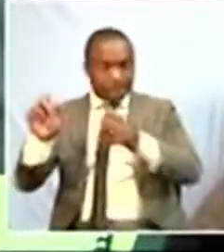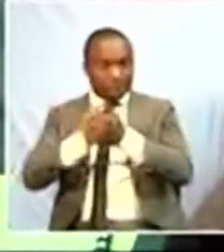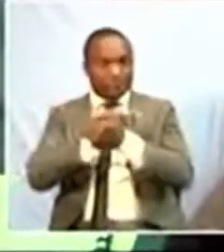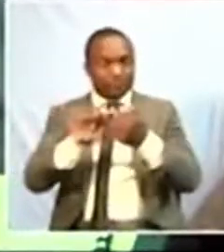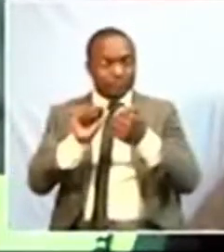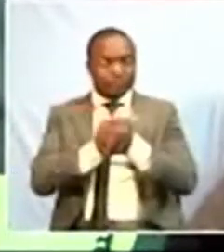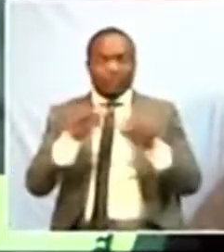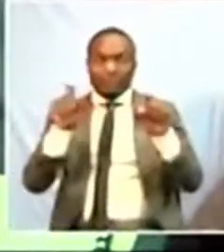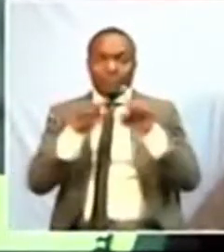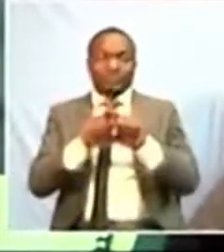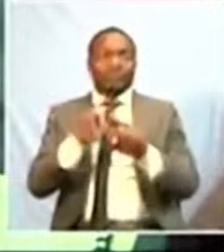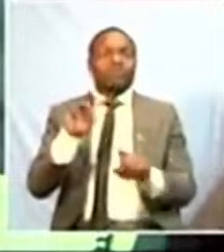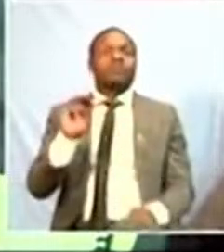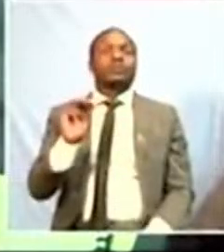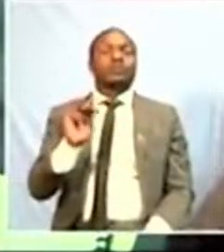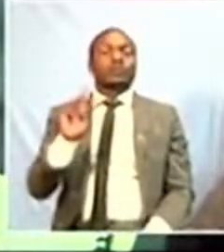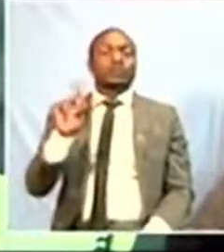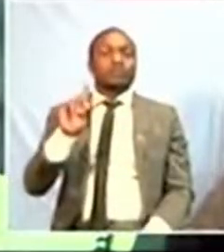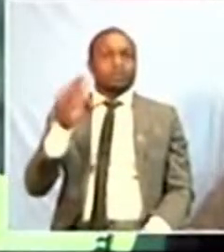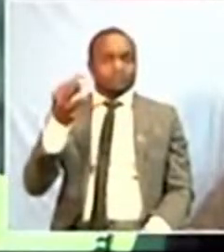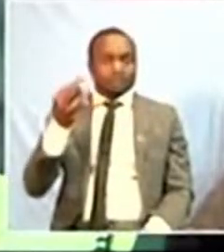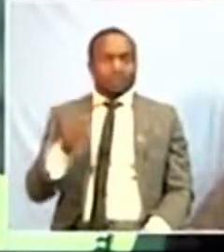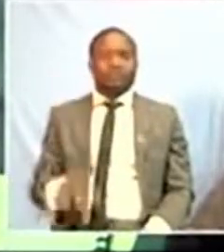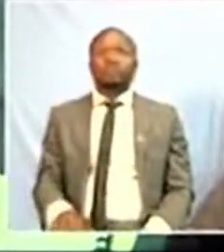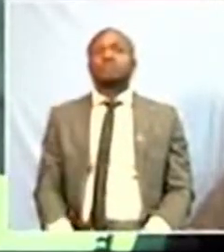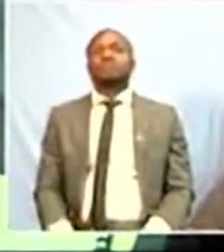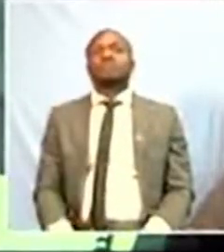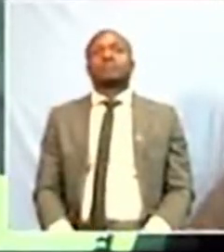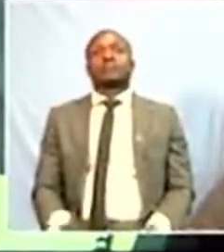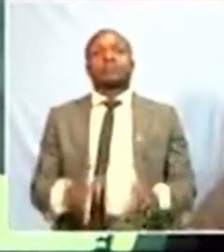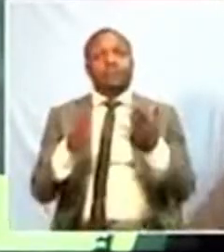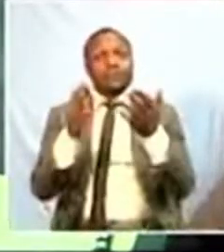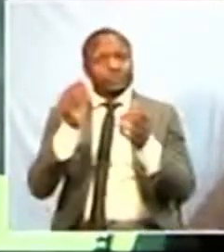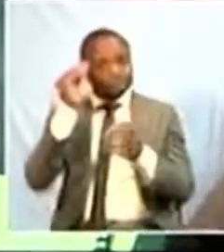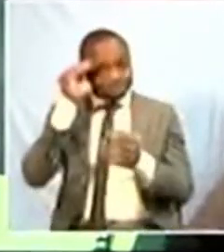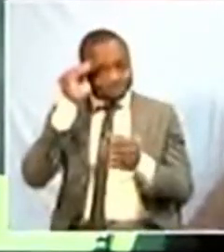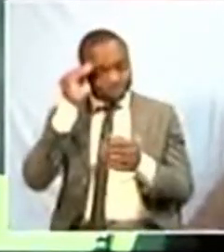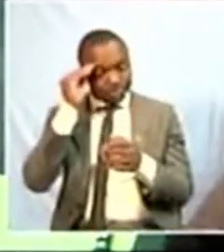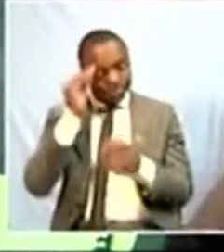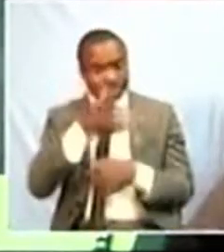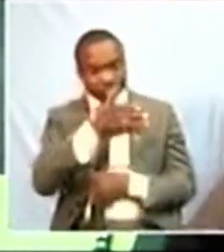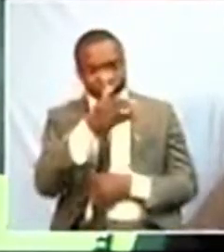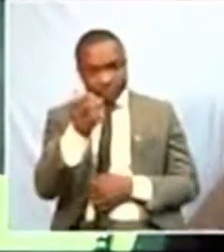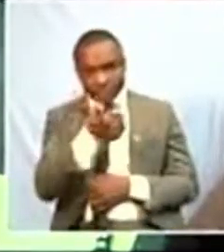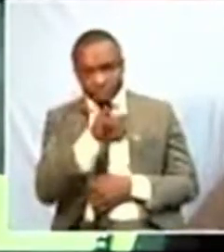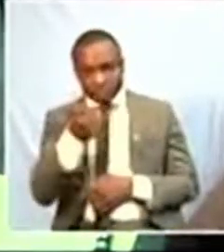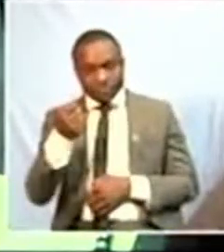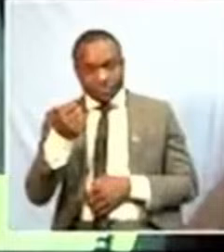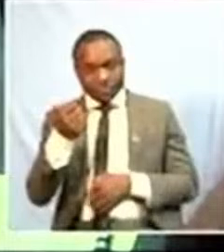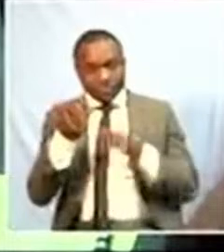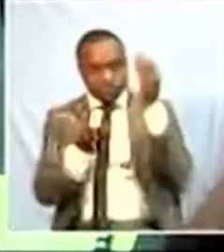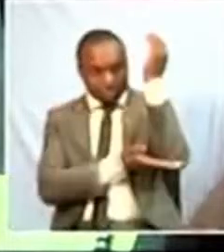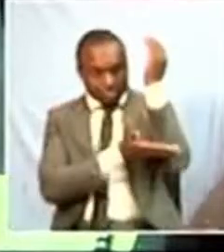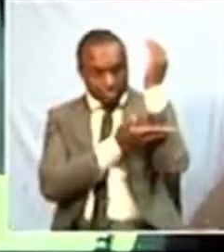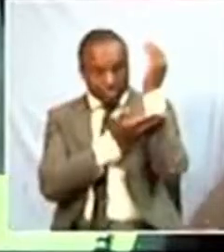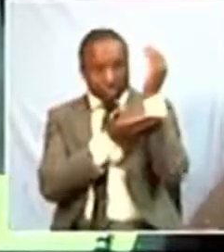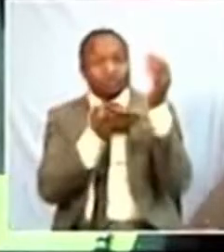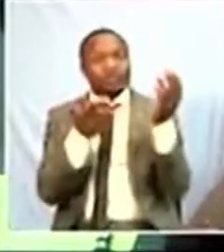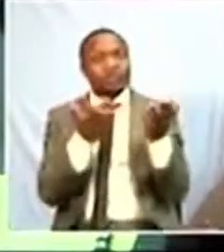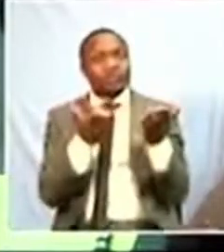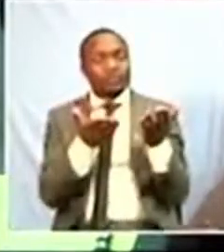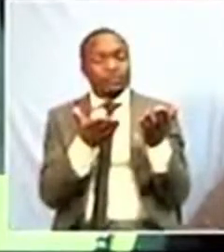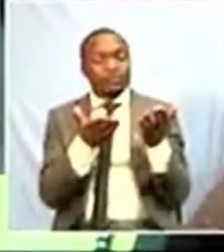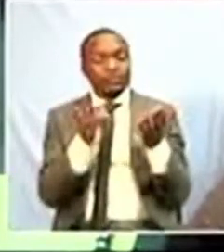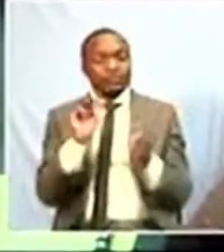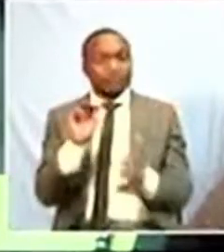from the same MDF. So we want to find out, has there any improvements made to the